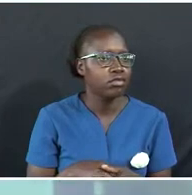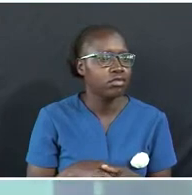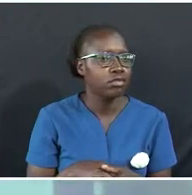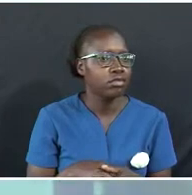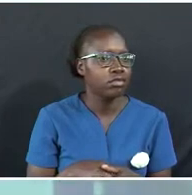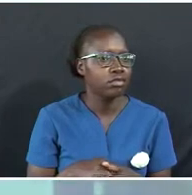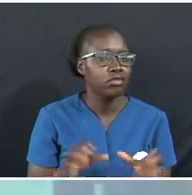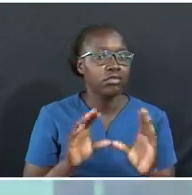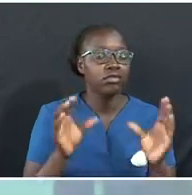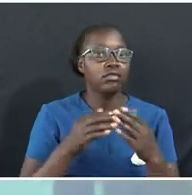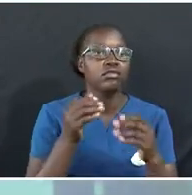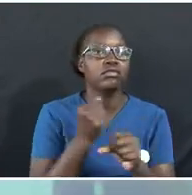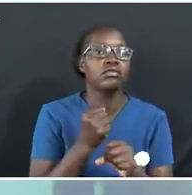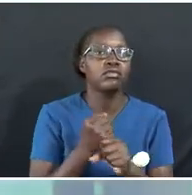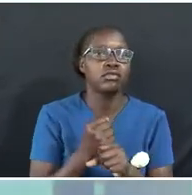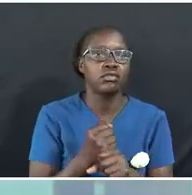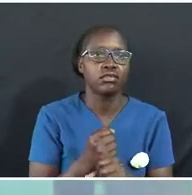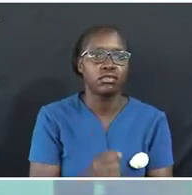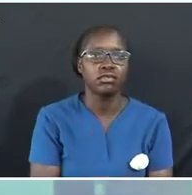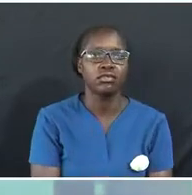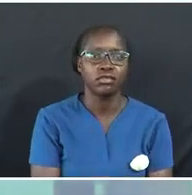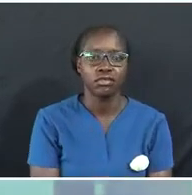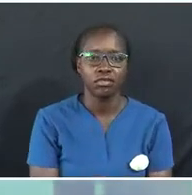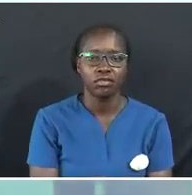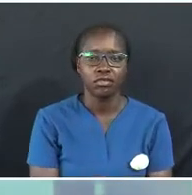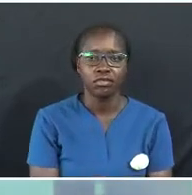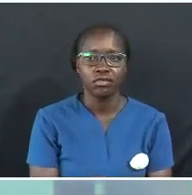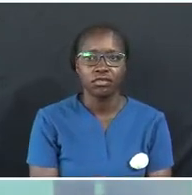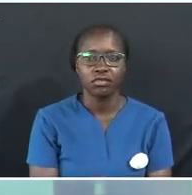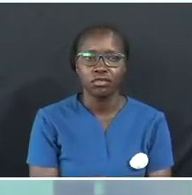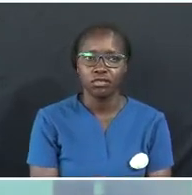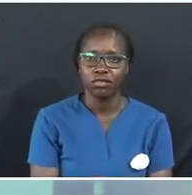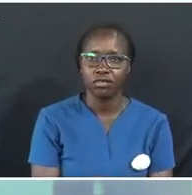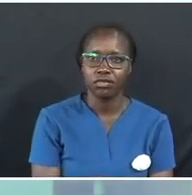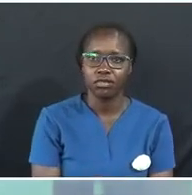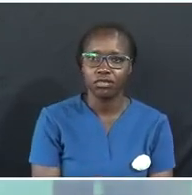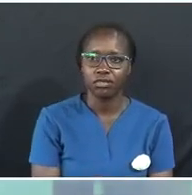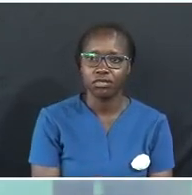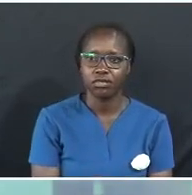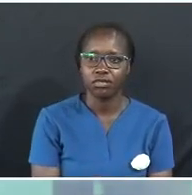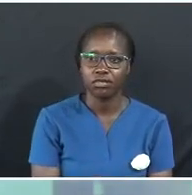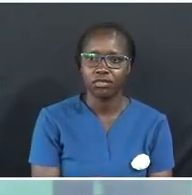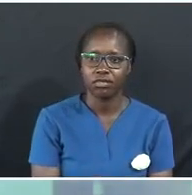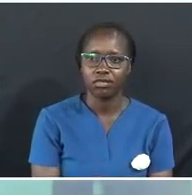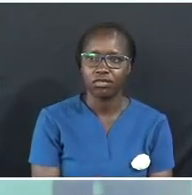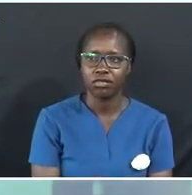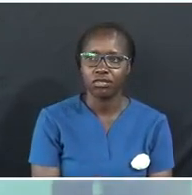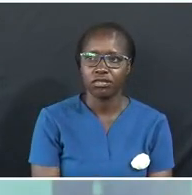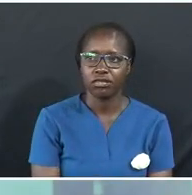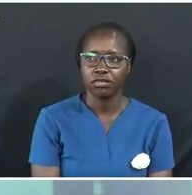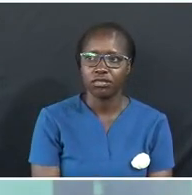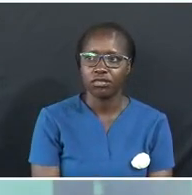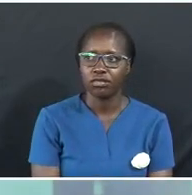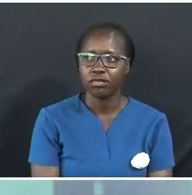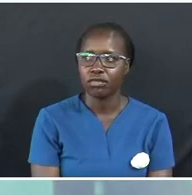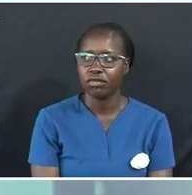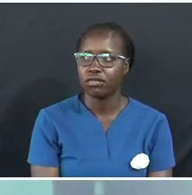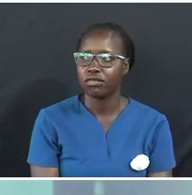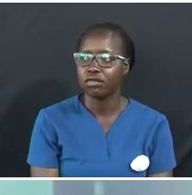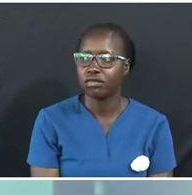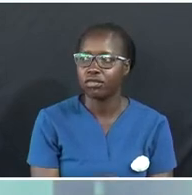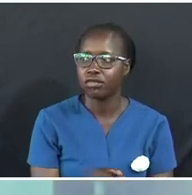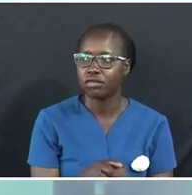Communal work. What type of communal work? Even chiefs and the village elders could be called people for communal